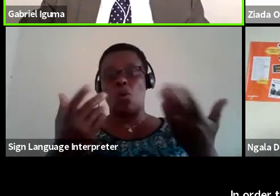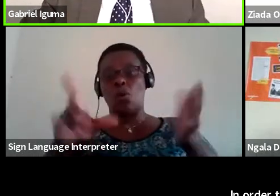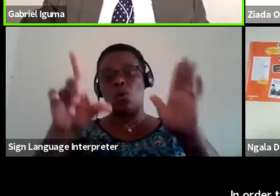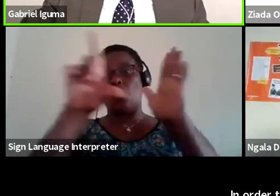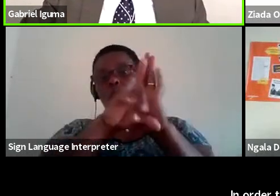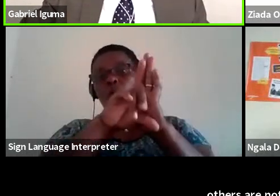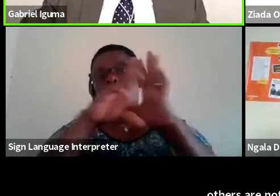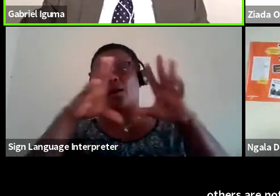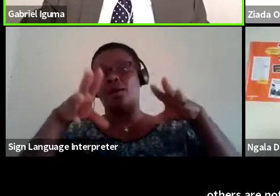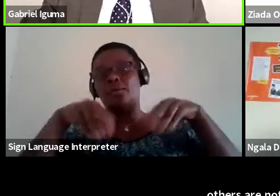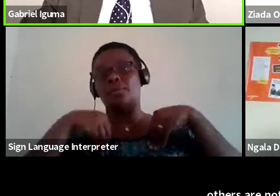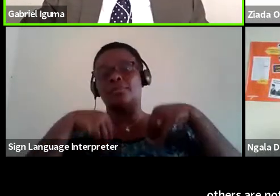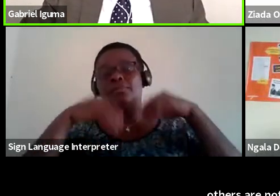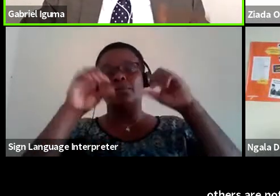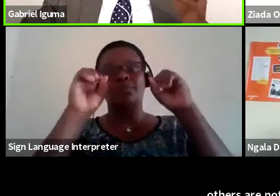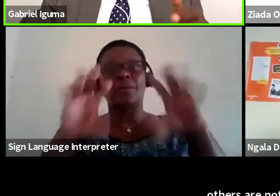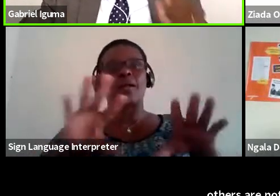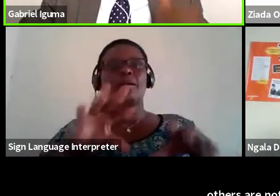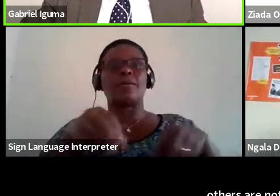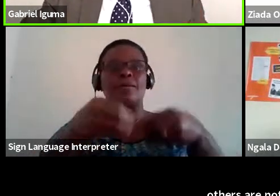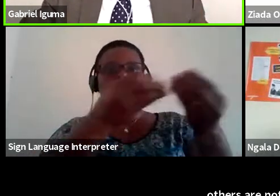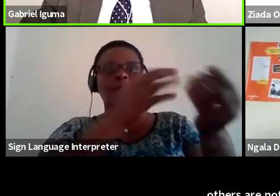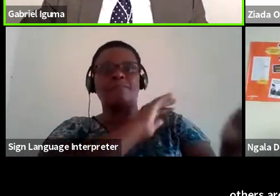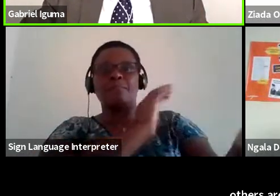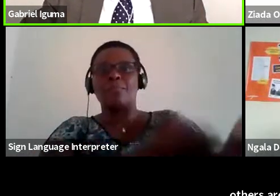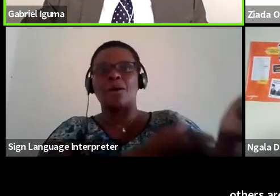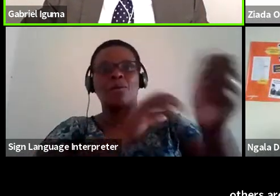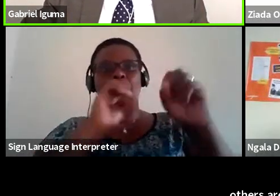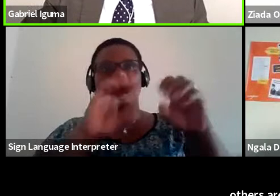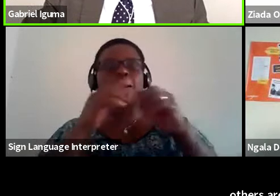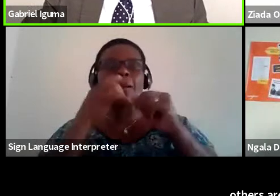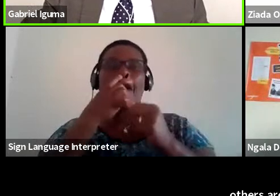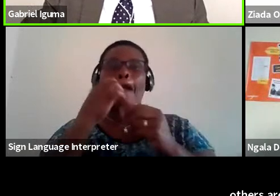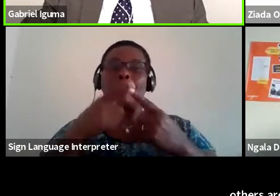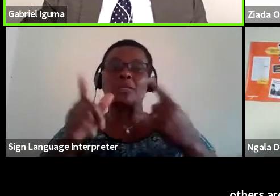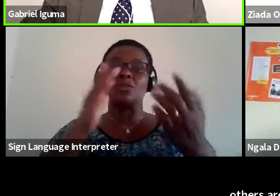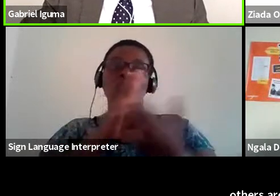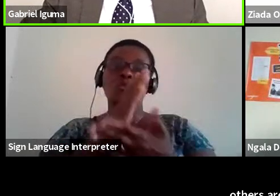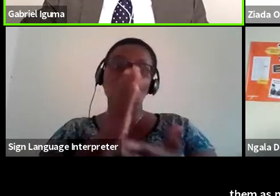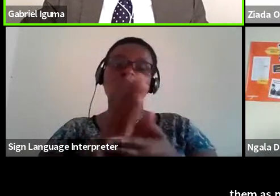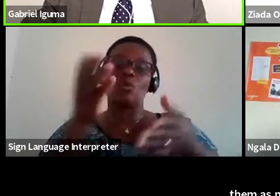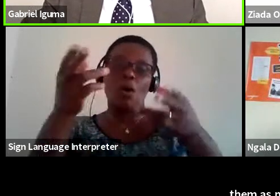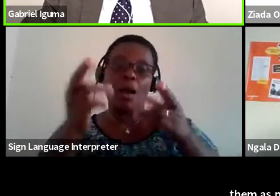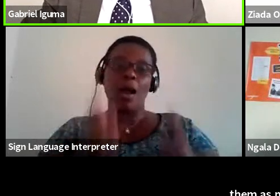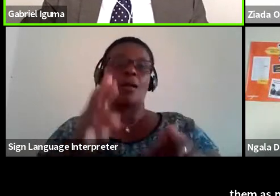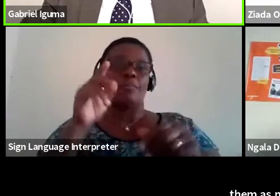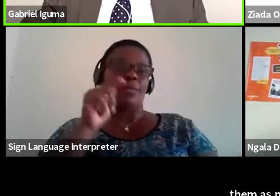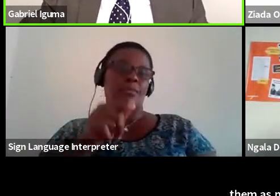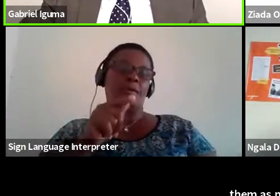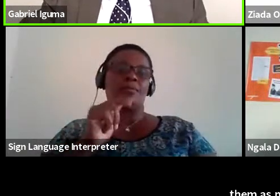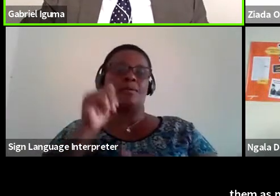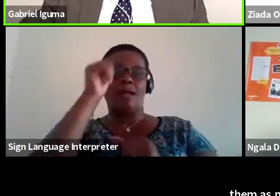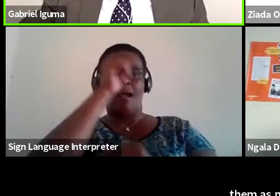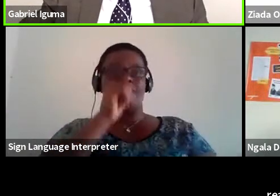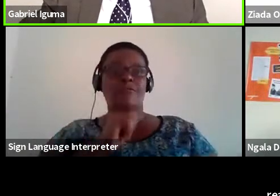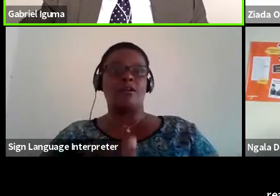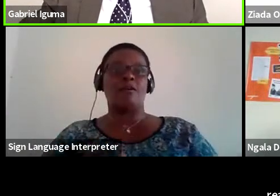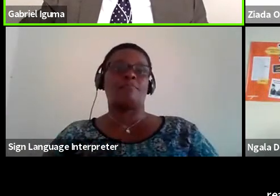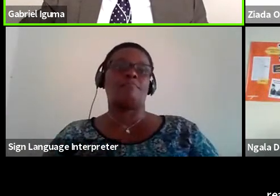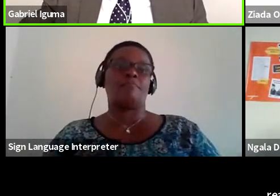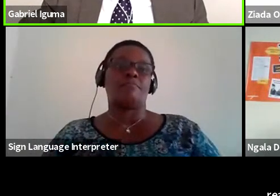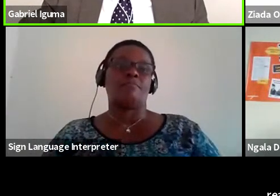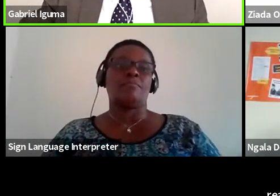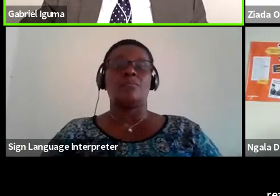them as much power as they're using. But that is a reality that we have in Africa today. CIPESA has carried